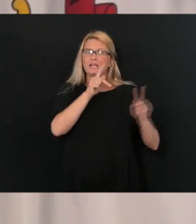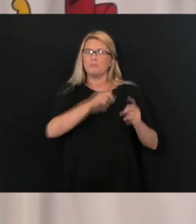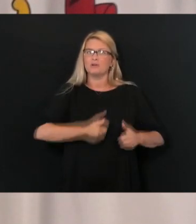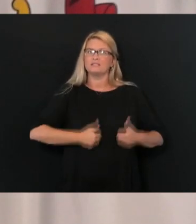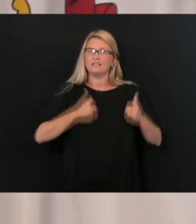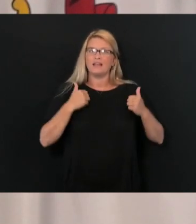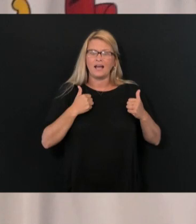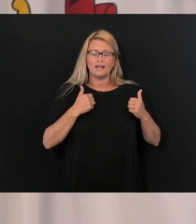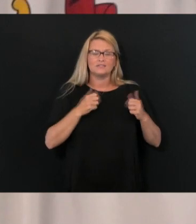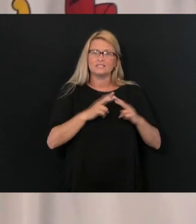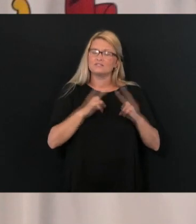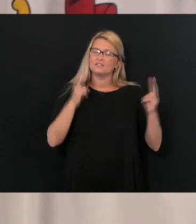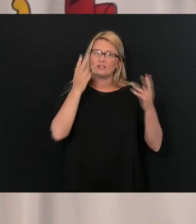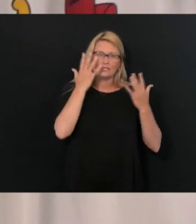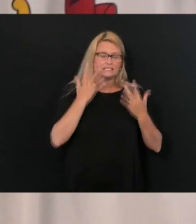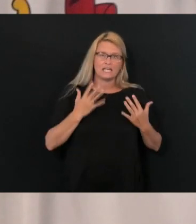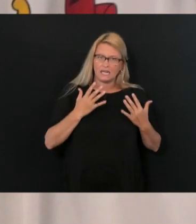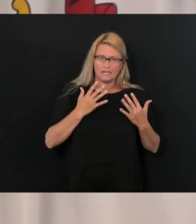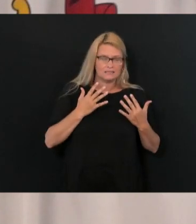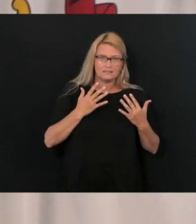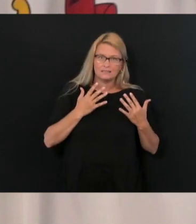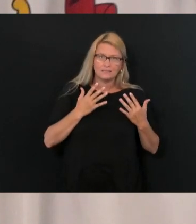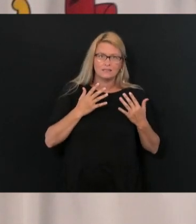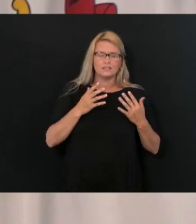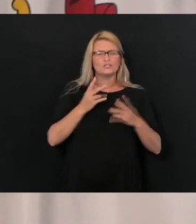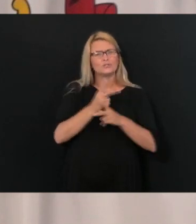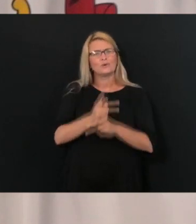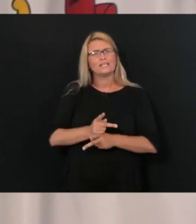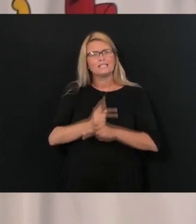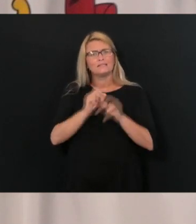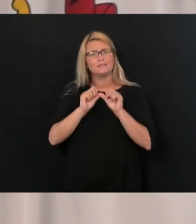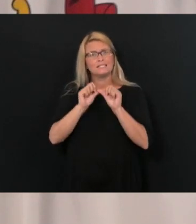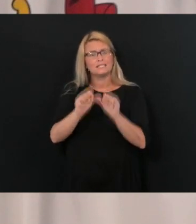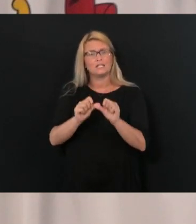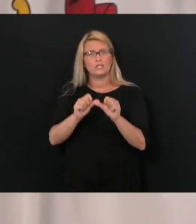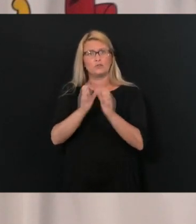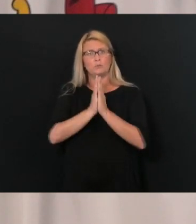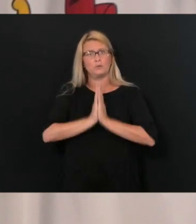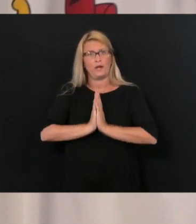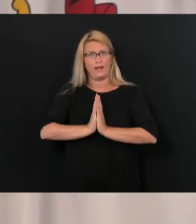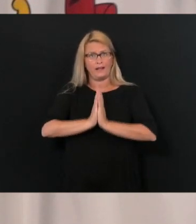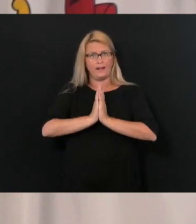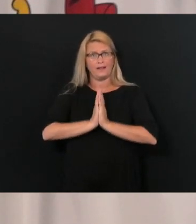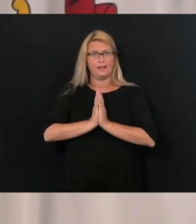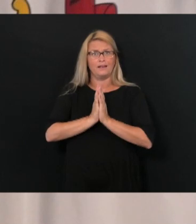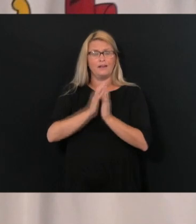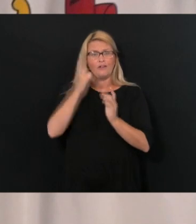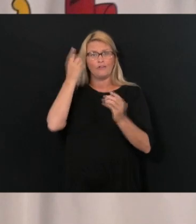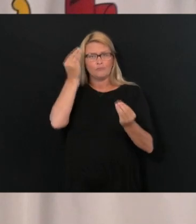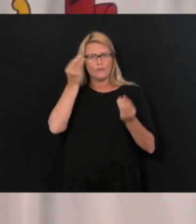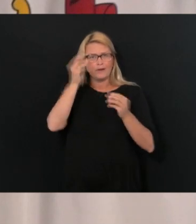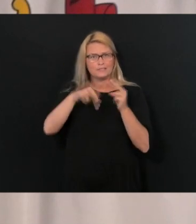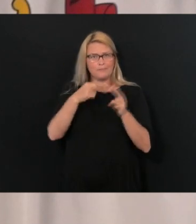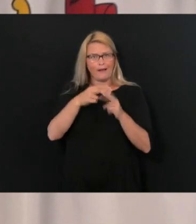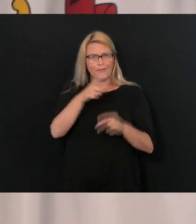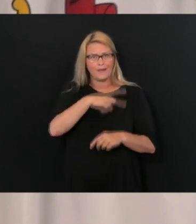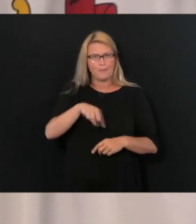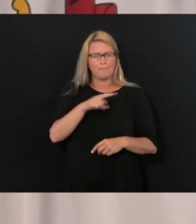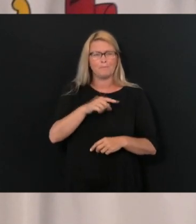extremely sad. And so please keep all these people in your thoughts and prayers. I know they'll be missed,